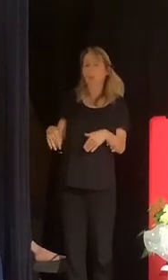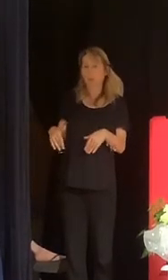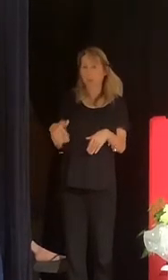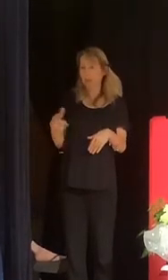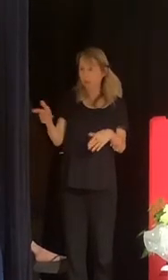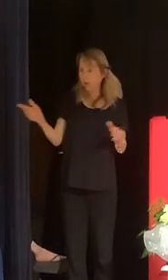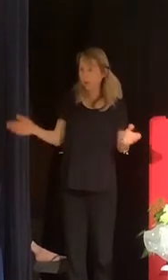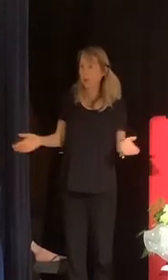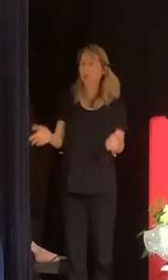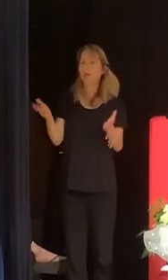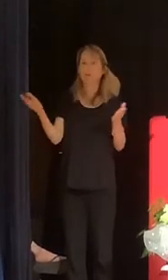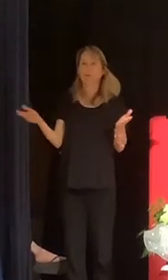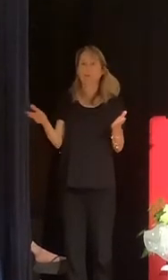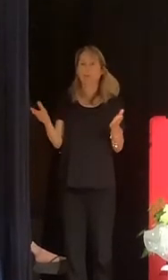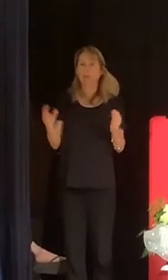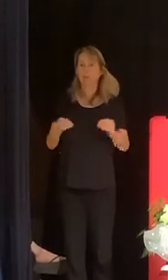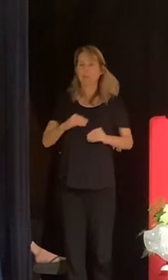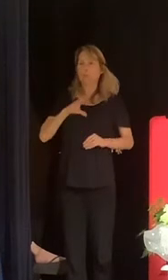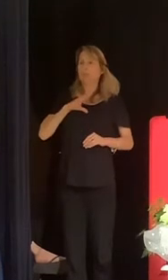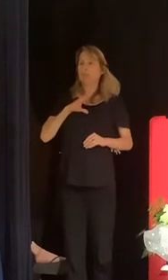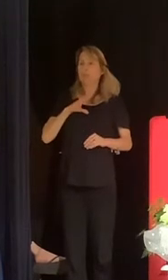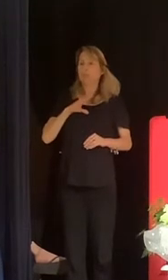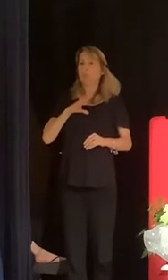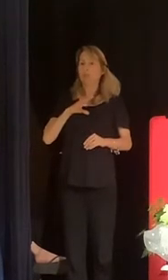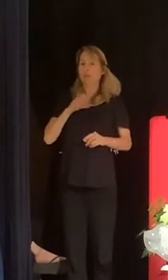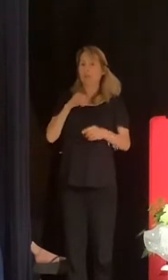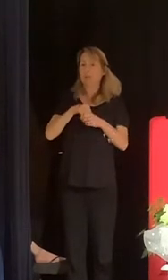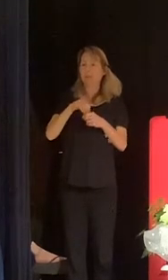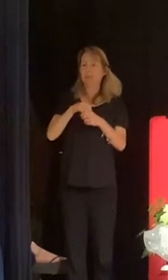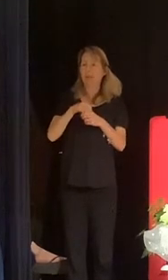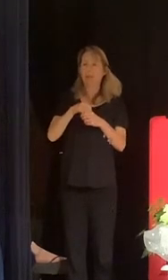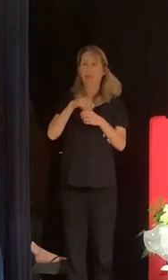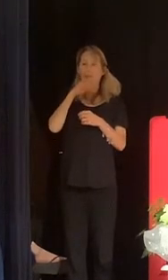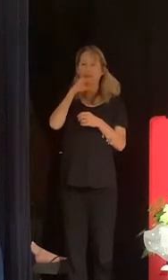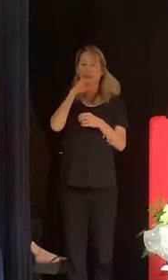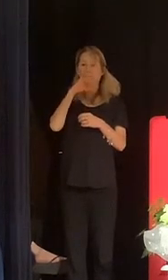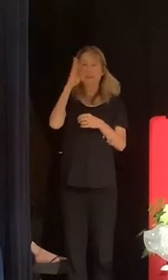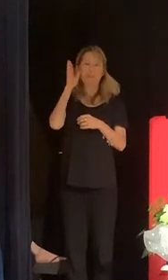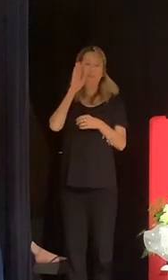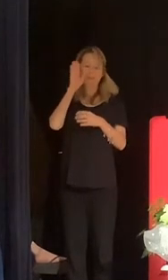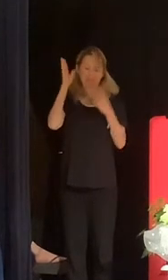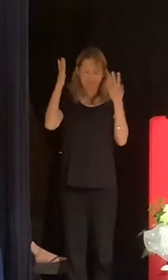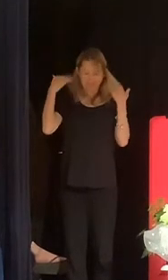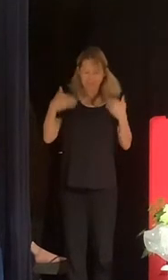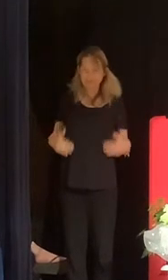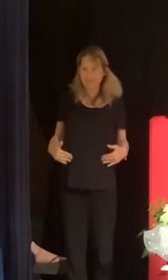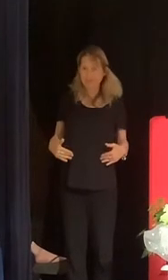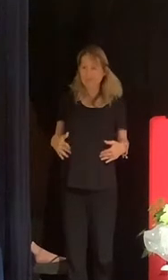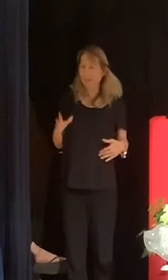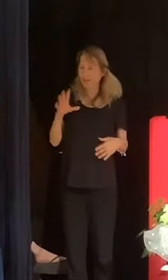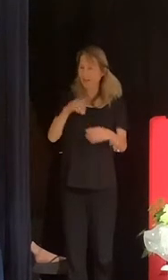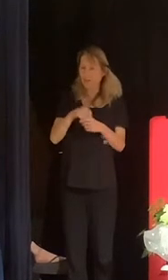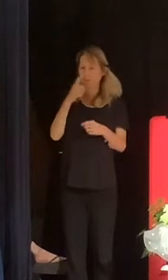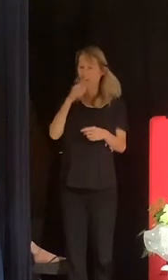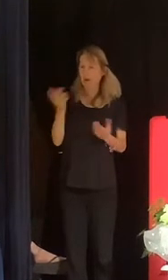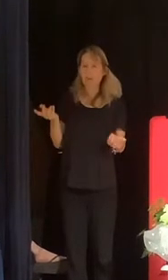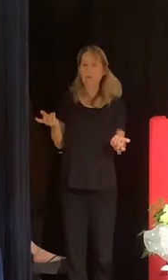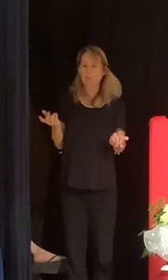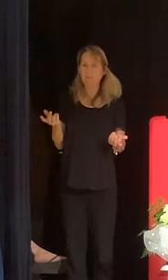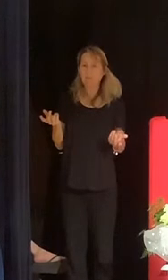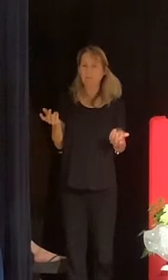the school spirit as Drewry mascot and showing willingness to participate. This student